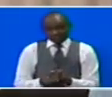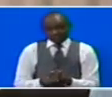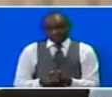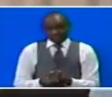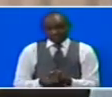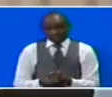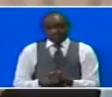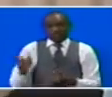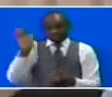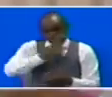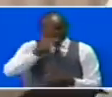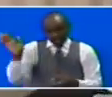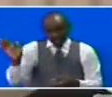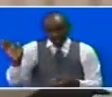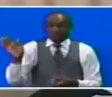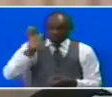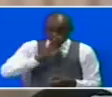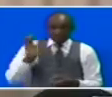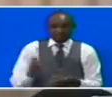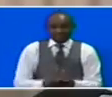Wiper! Wiper!